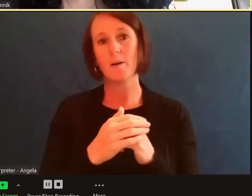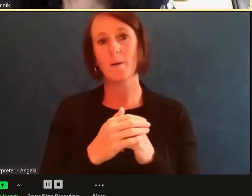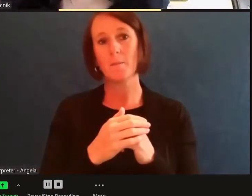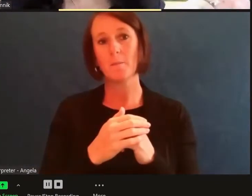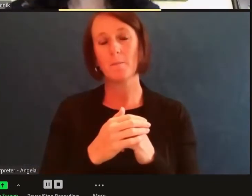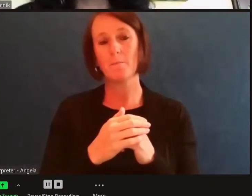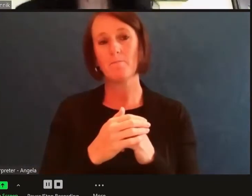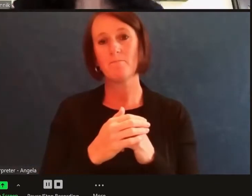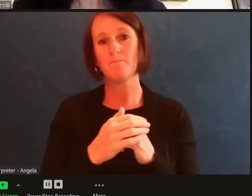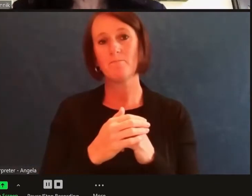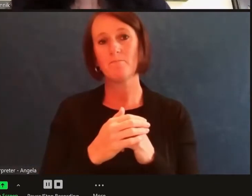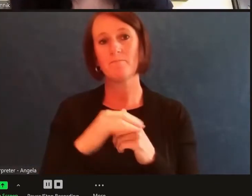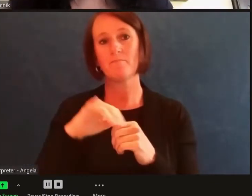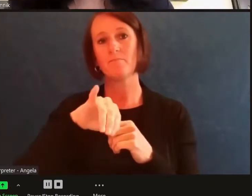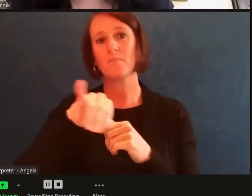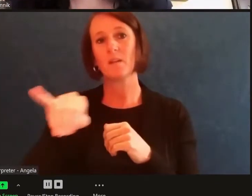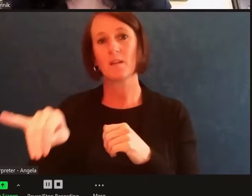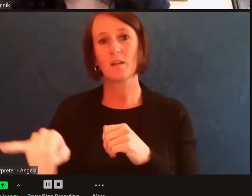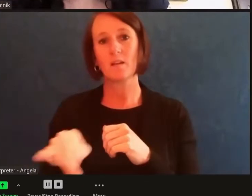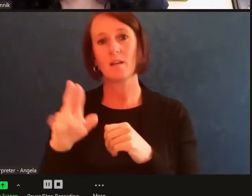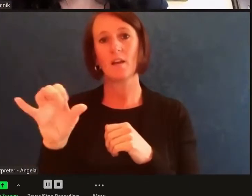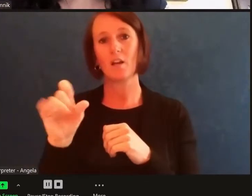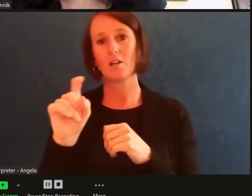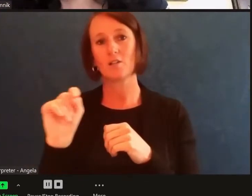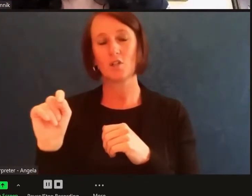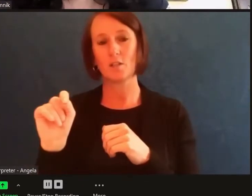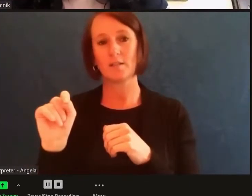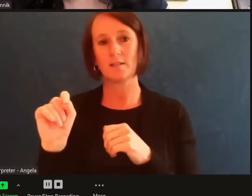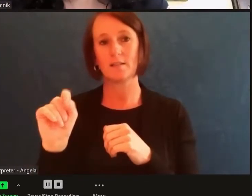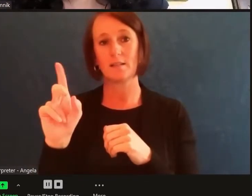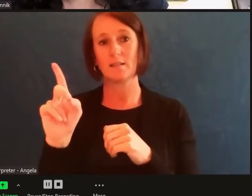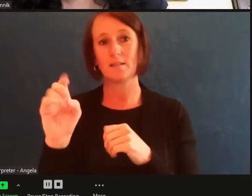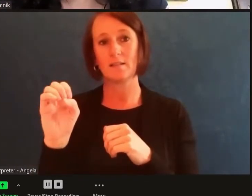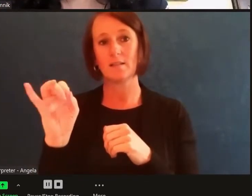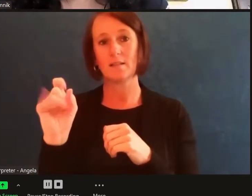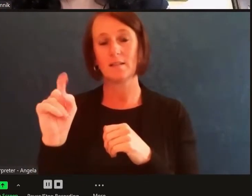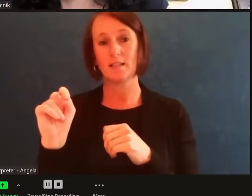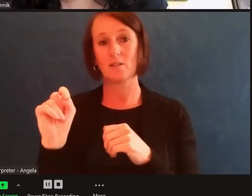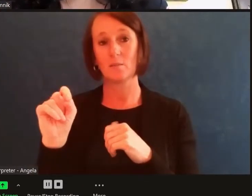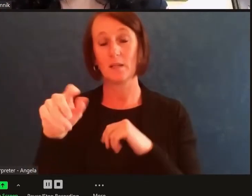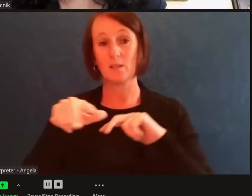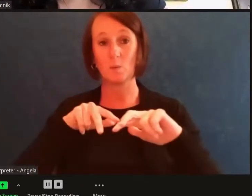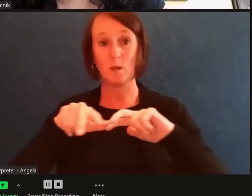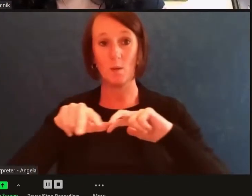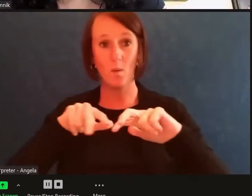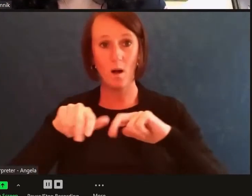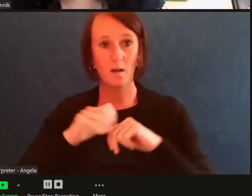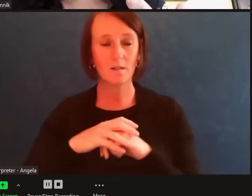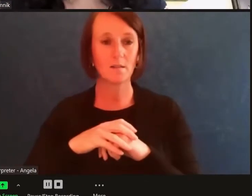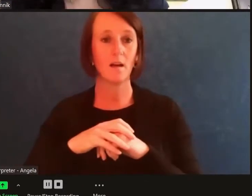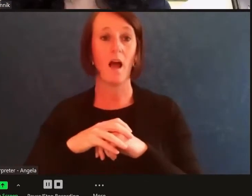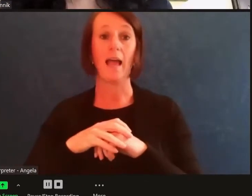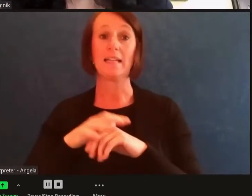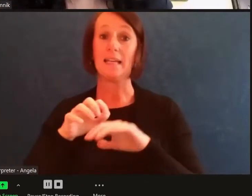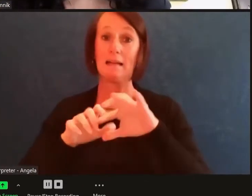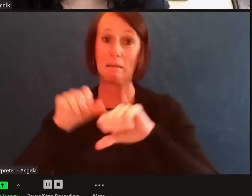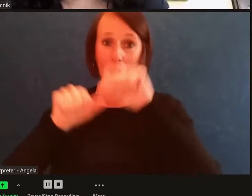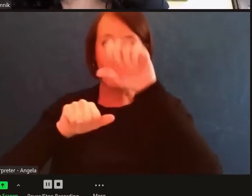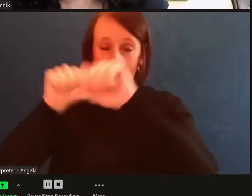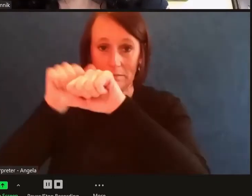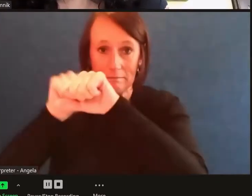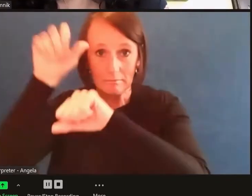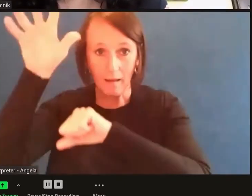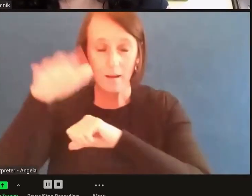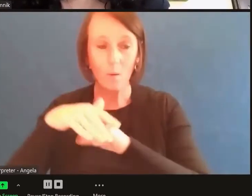that? Just deserts. I walked 250K across the Sahara Desert. For Between Heaven and Earth, I climbed Mount Kilimanjaro with my son.